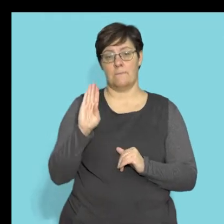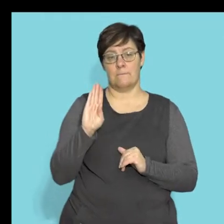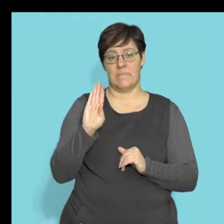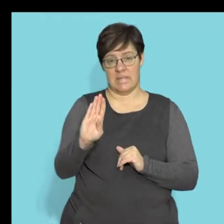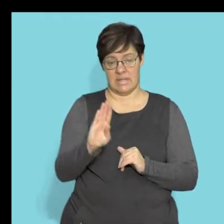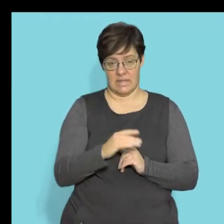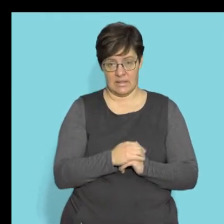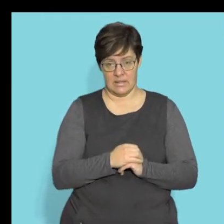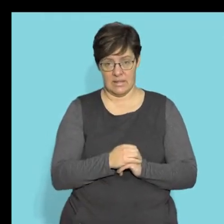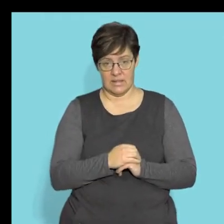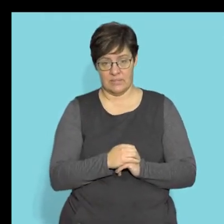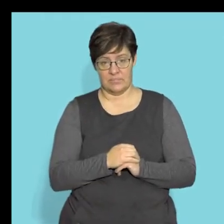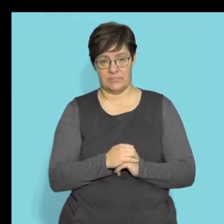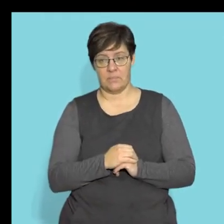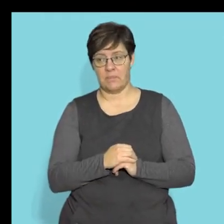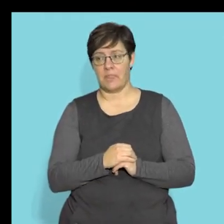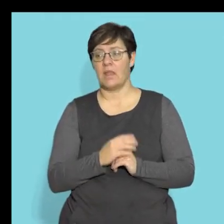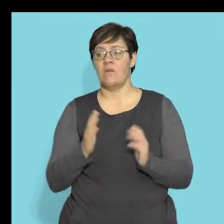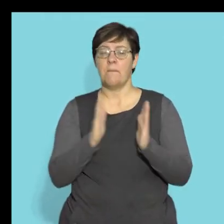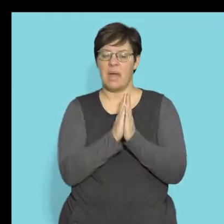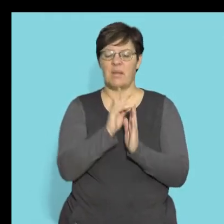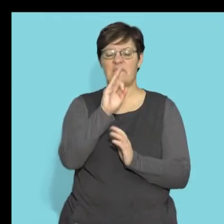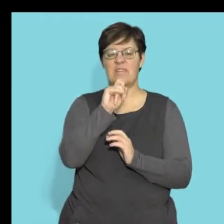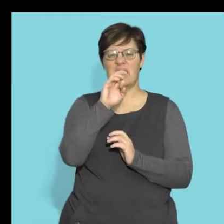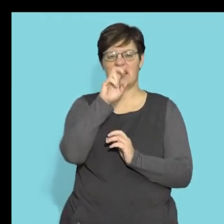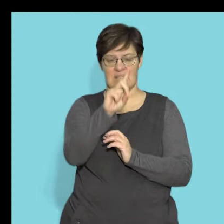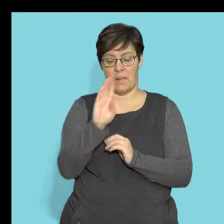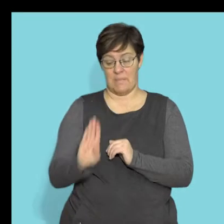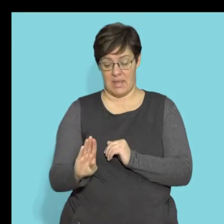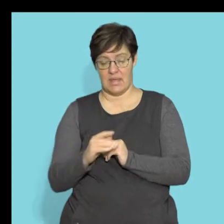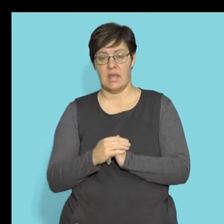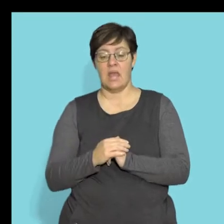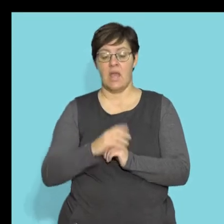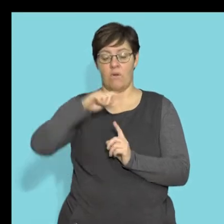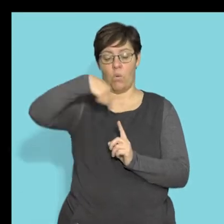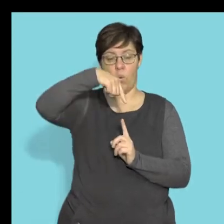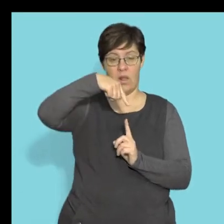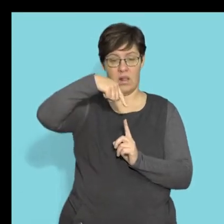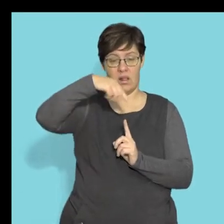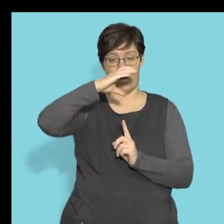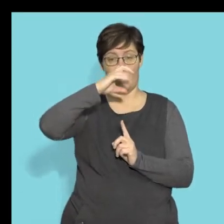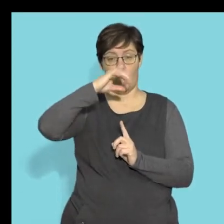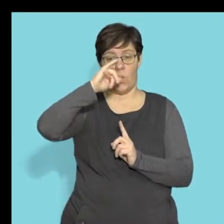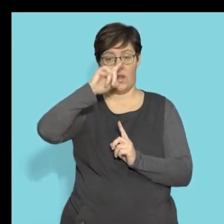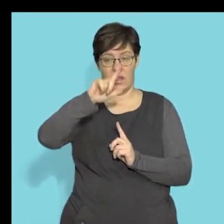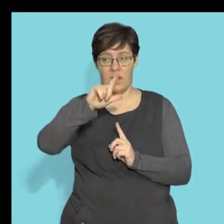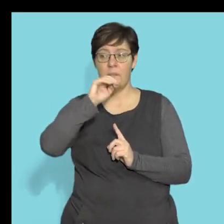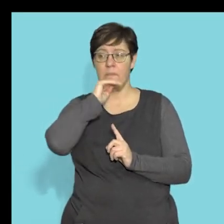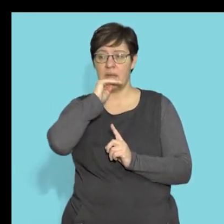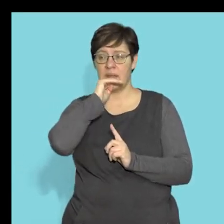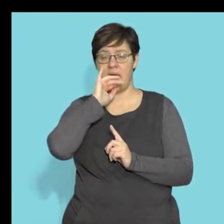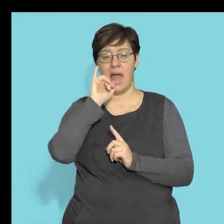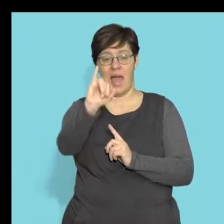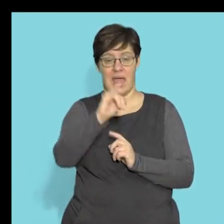use the symbol B. And when we deal with a coil or current in a coil, we deal with the symbol